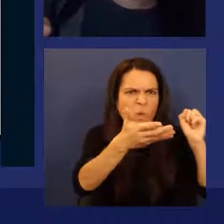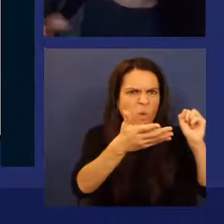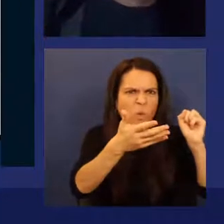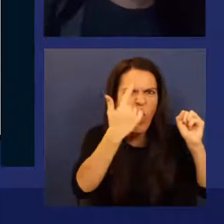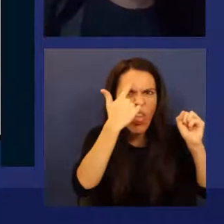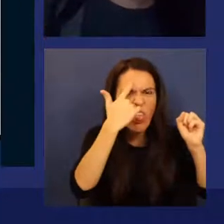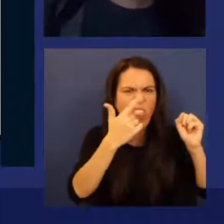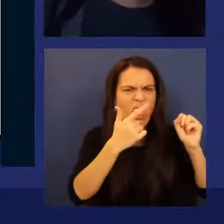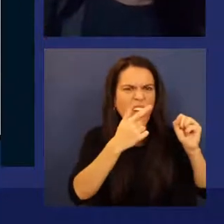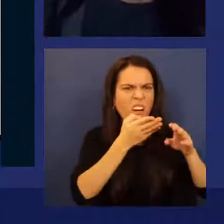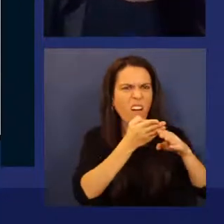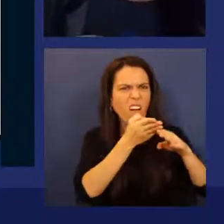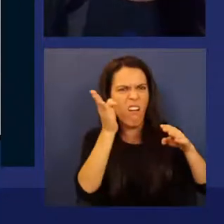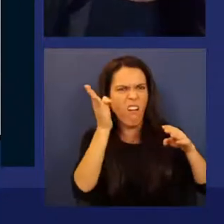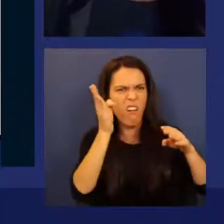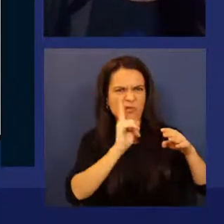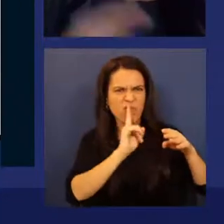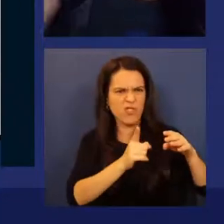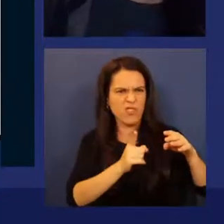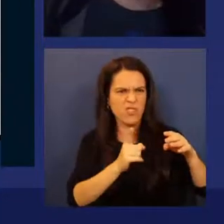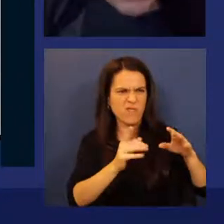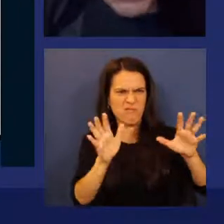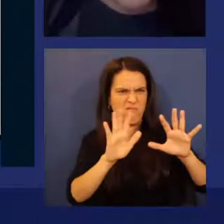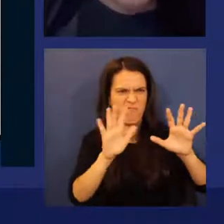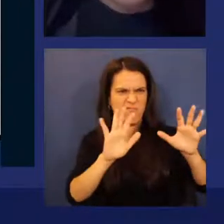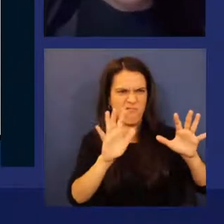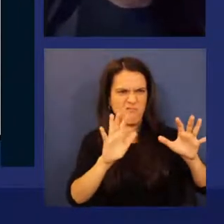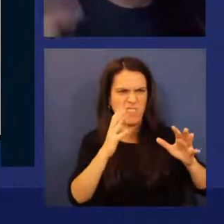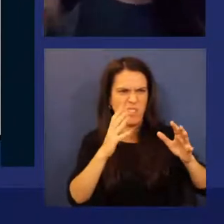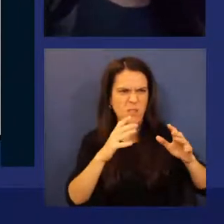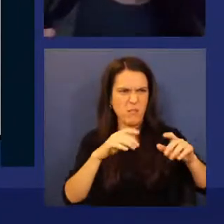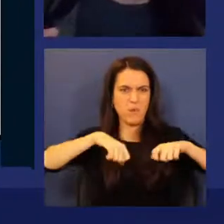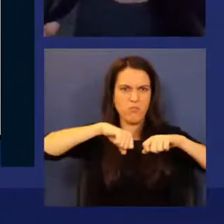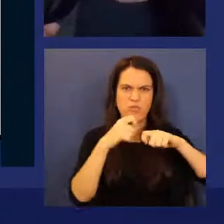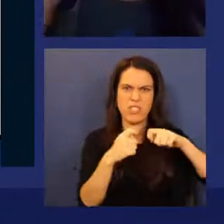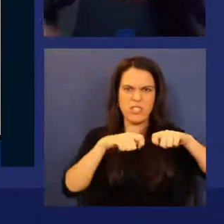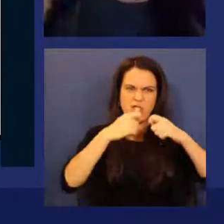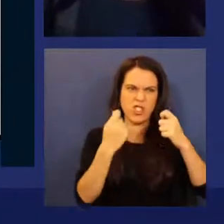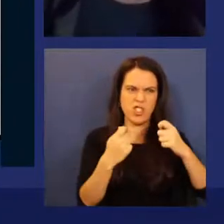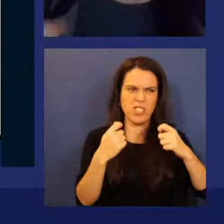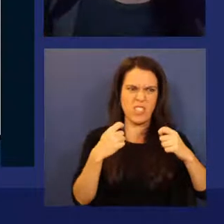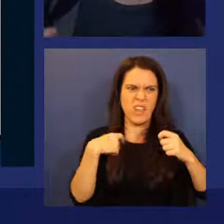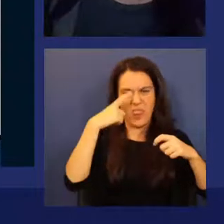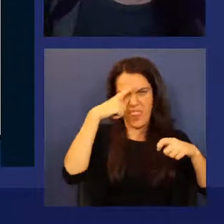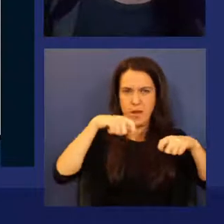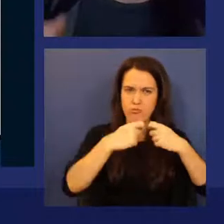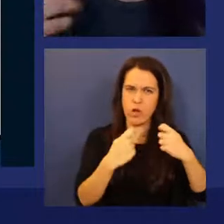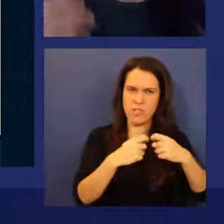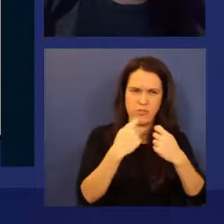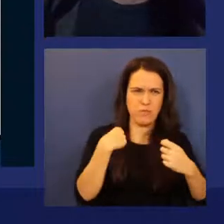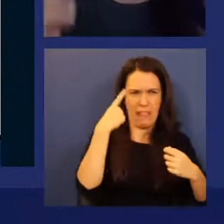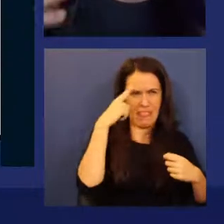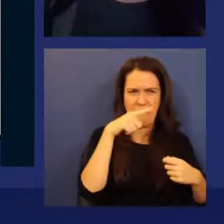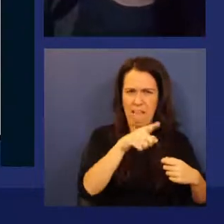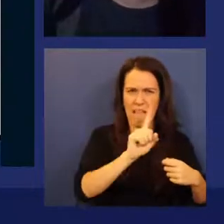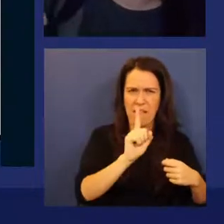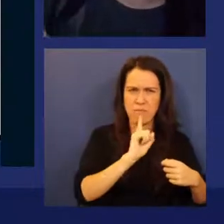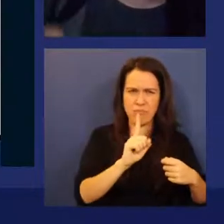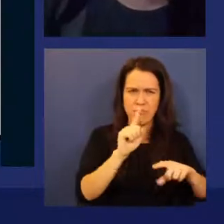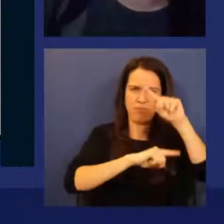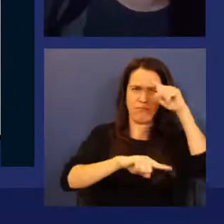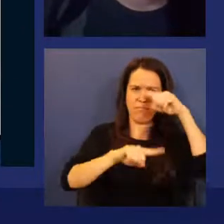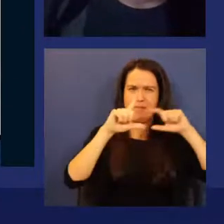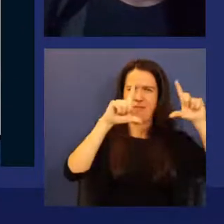wrench when it's actually, you know, needle nose pliers? Why do you think that? Let me go in and figure it out. It requires